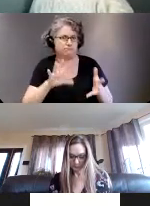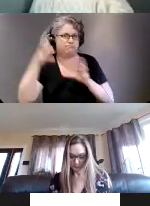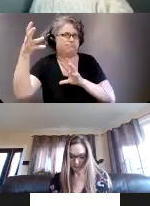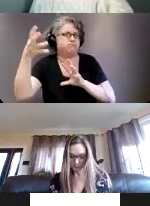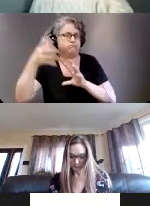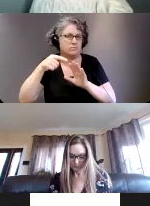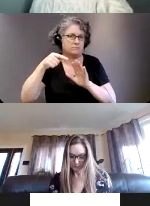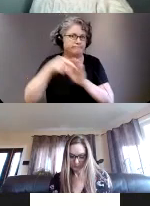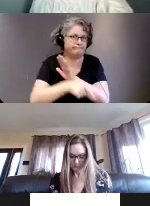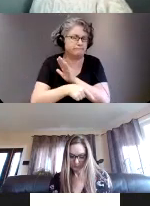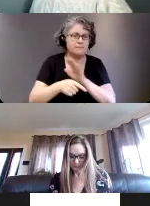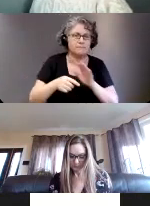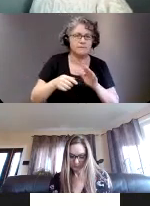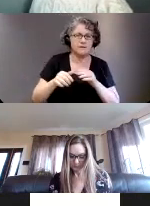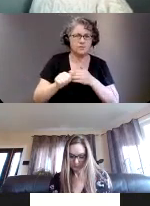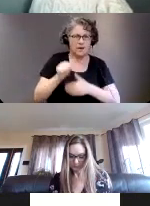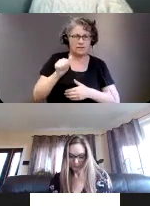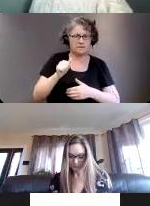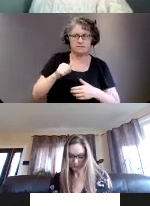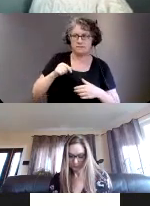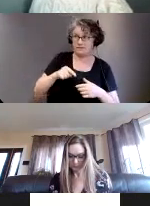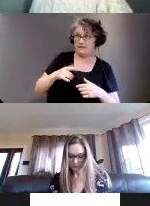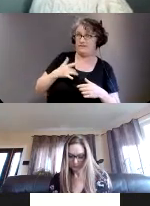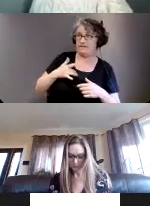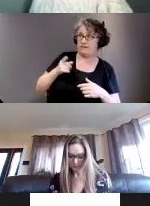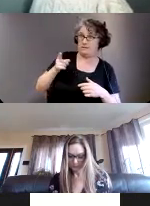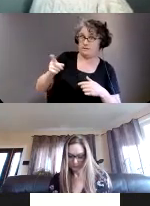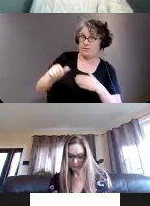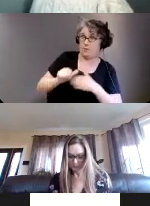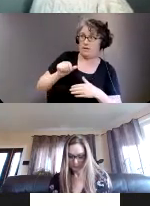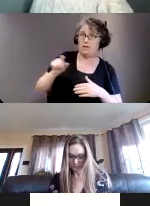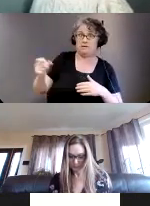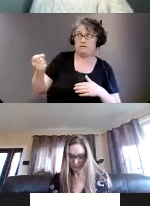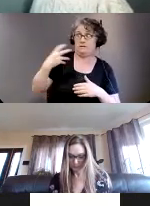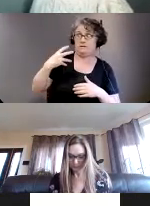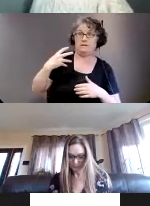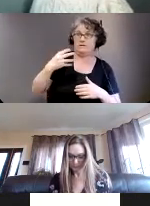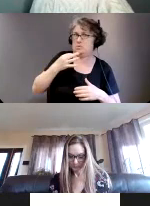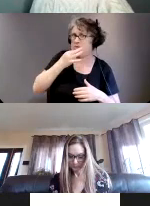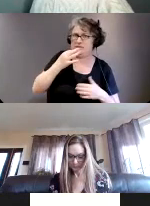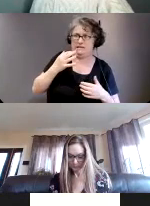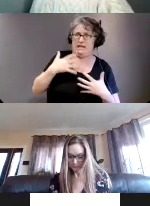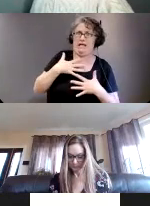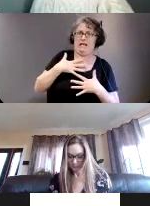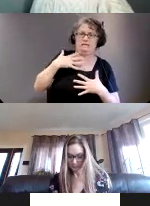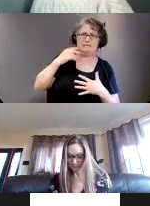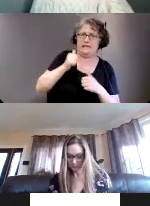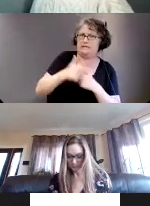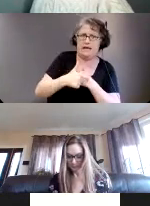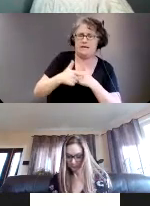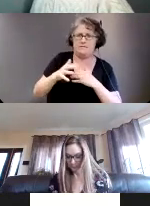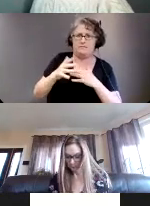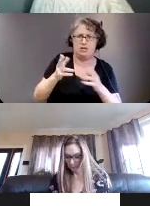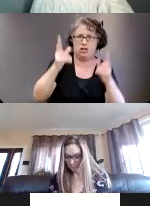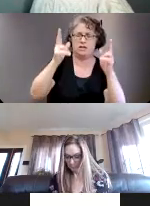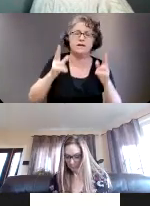this this threat that's imminent. So that piece around for survivor or victim services